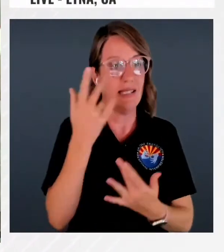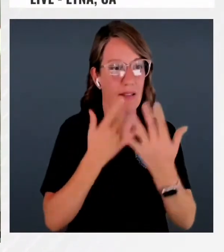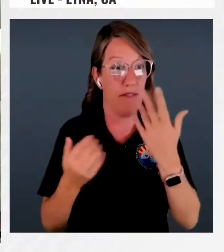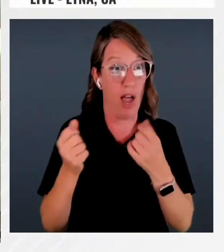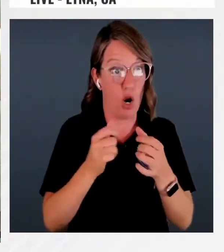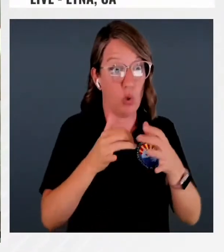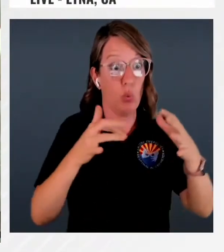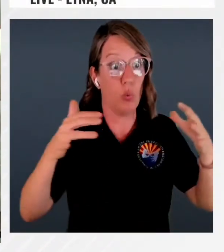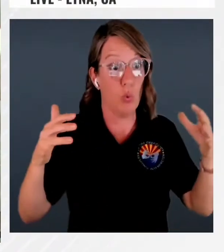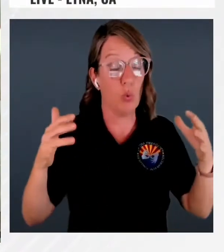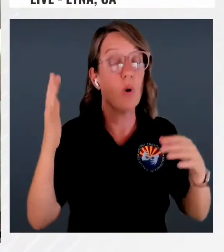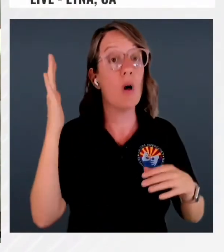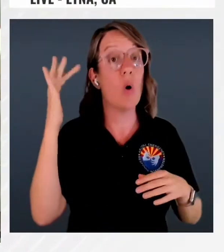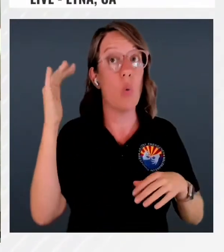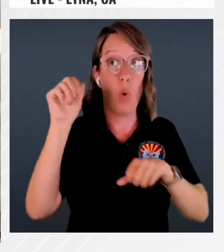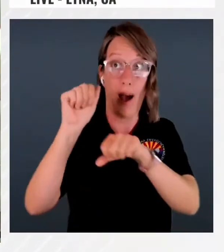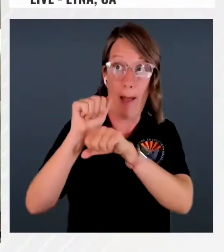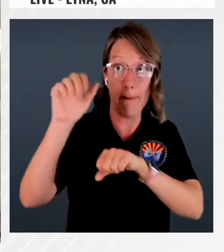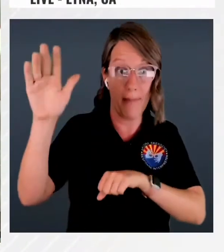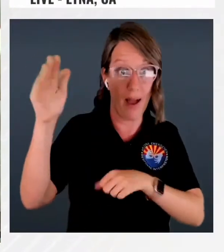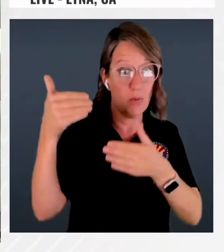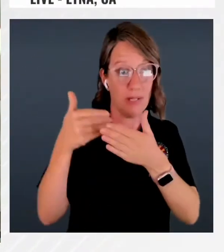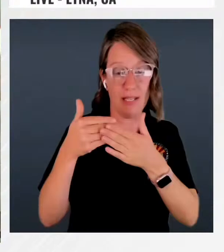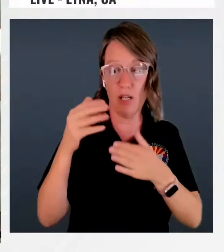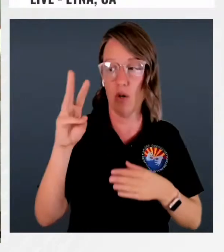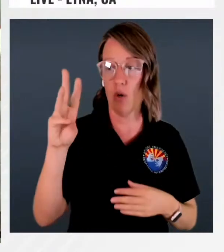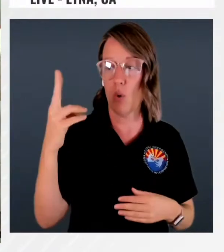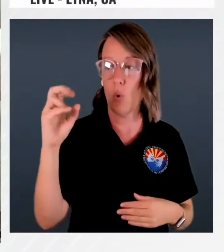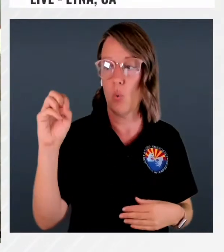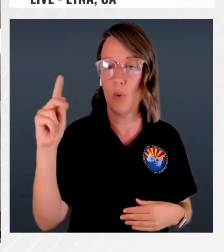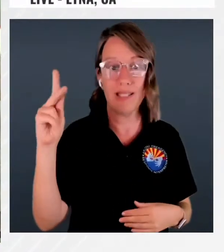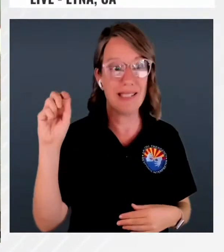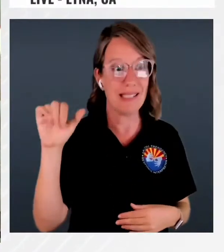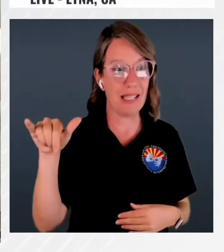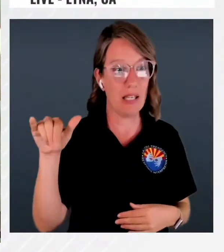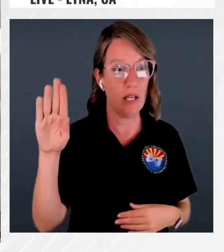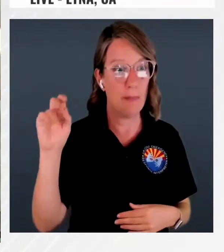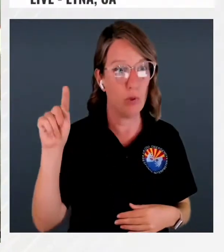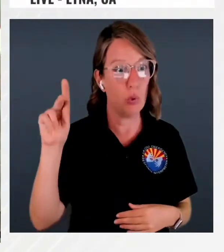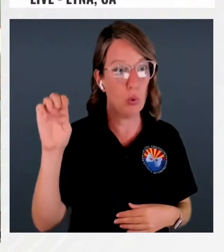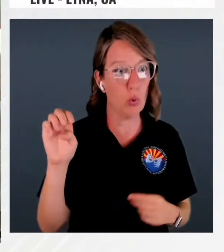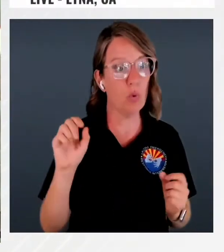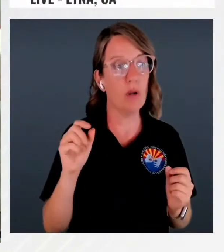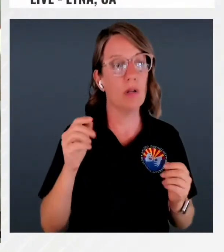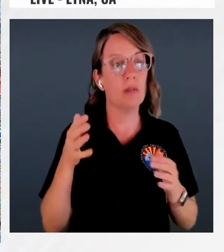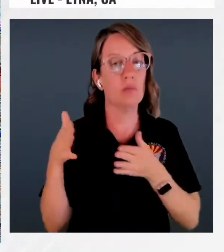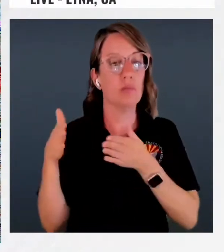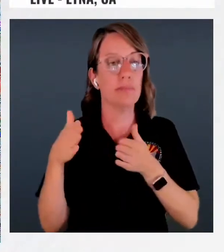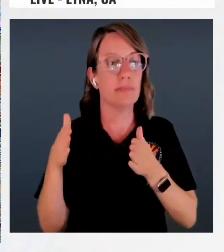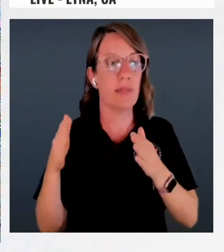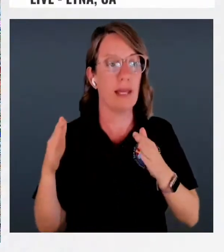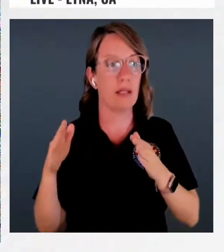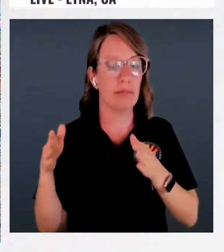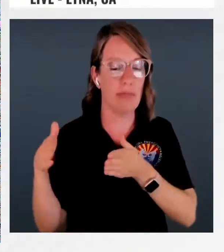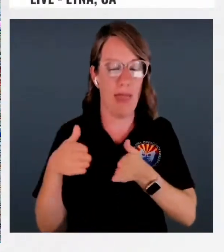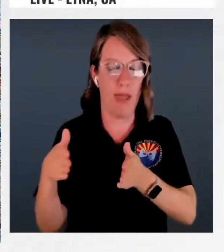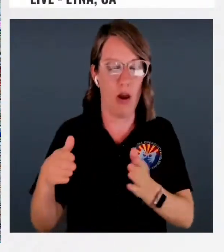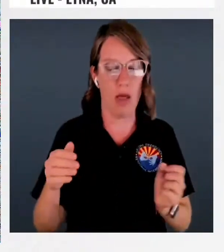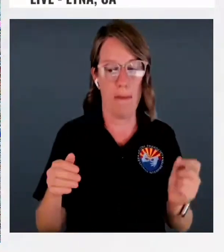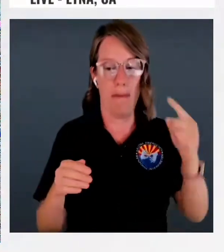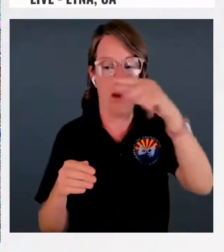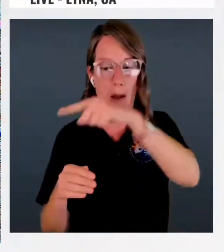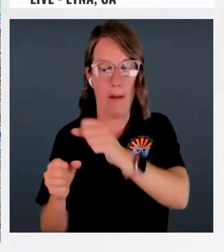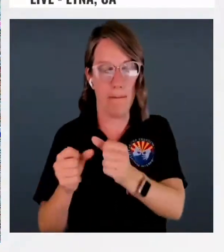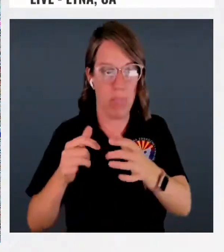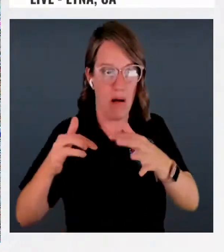that was coming off of Whiskey Butte. That's where we saw most of our growth, as well as a little bit back up in here, up above Kidder Creek, as it started to